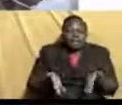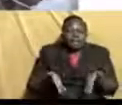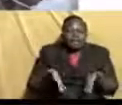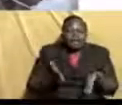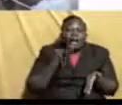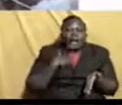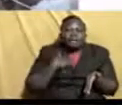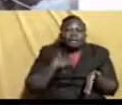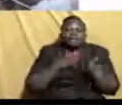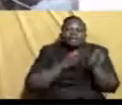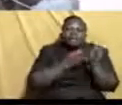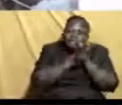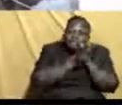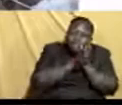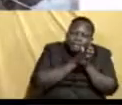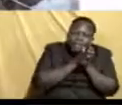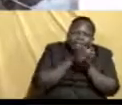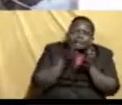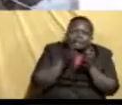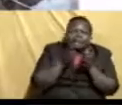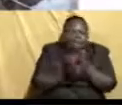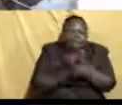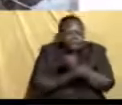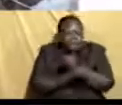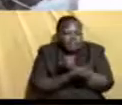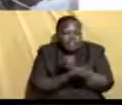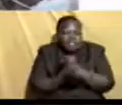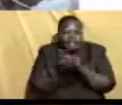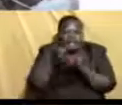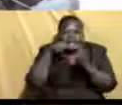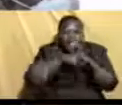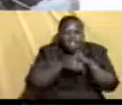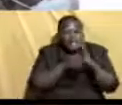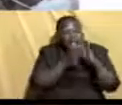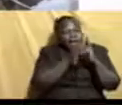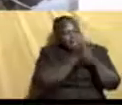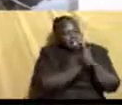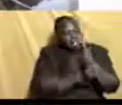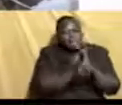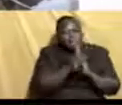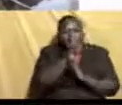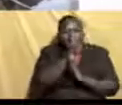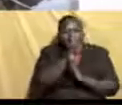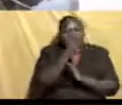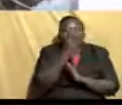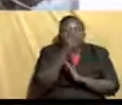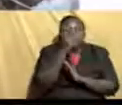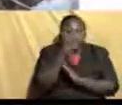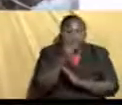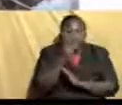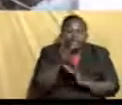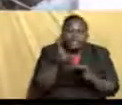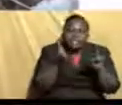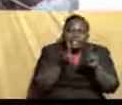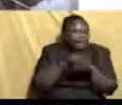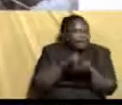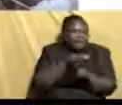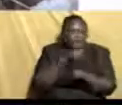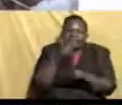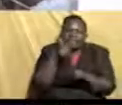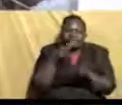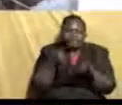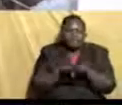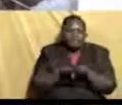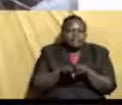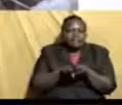we are persuaded that the immunity contemplated in Article 143 of the president is unlike other